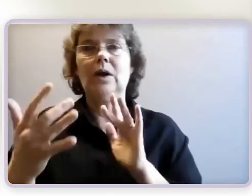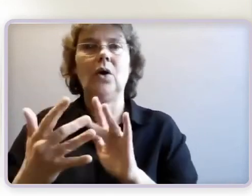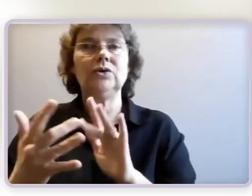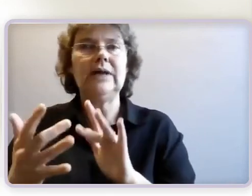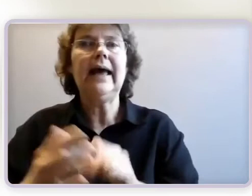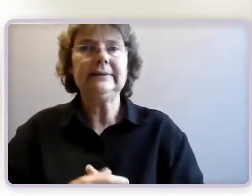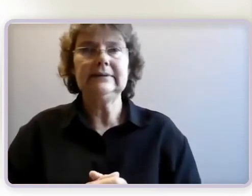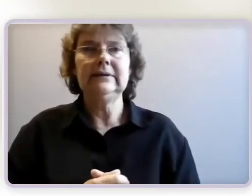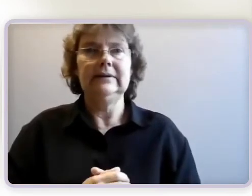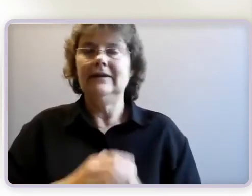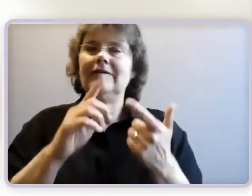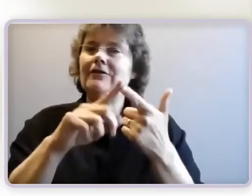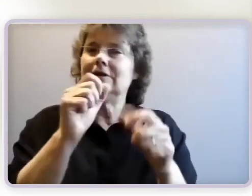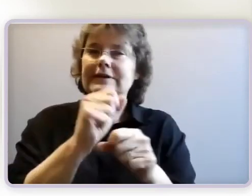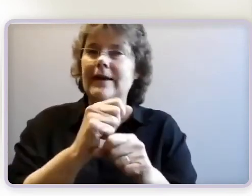So, for example,